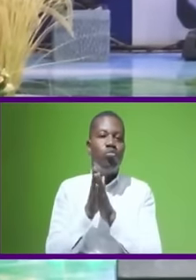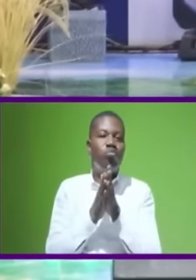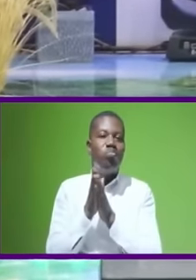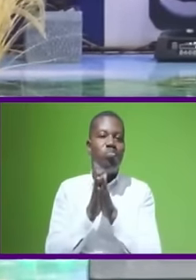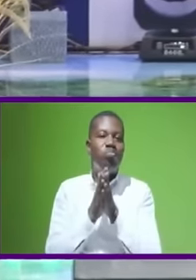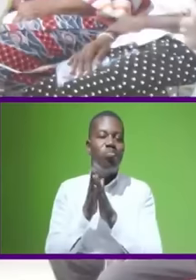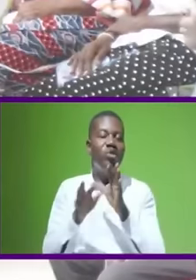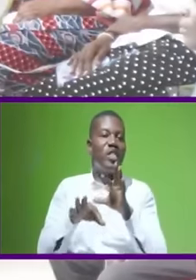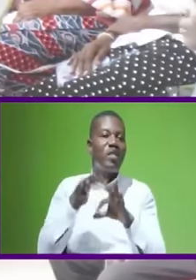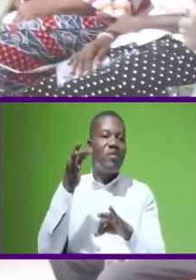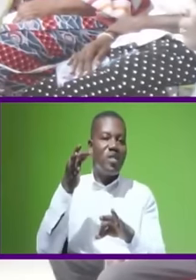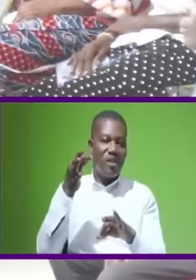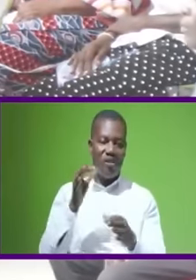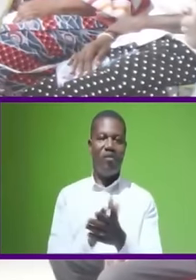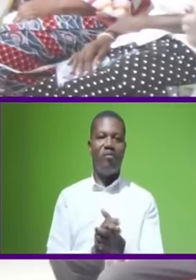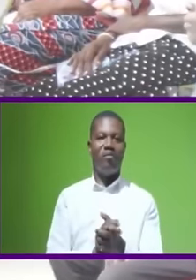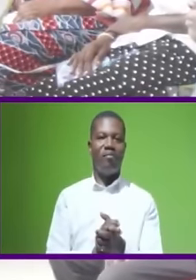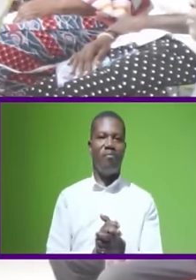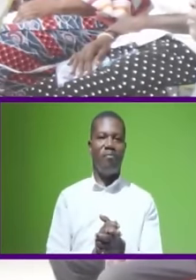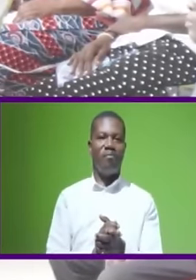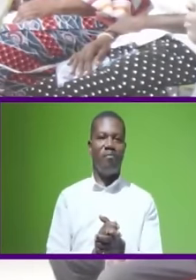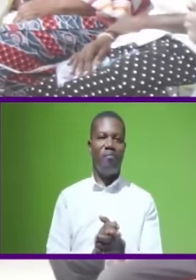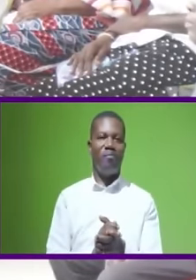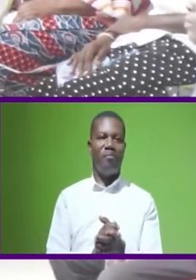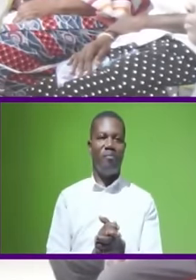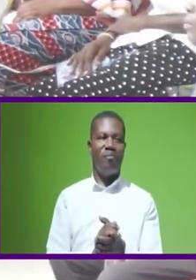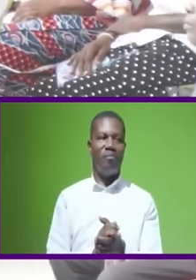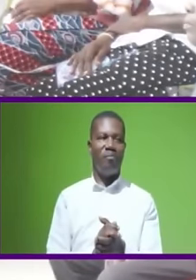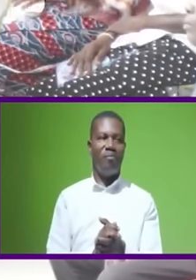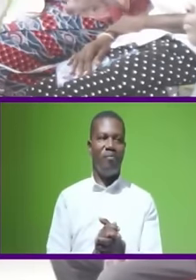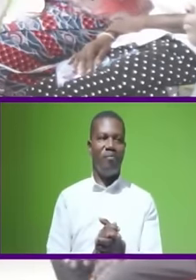And this is the spirit of free will.